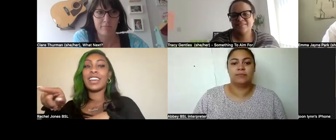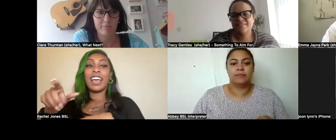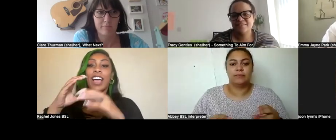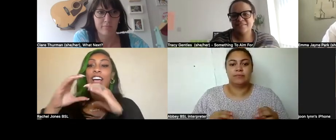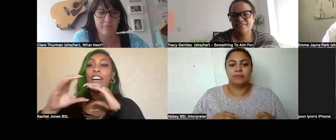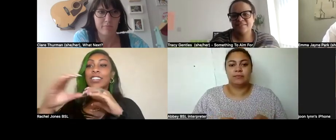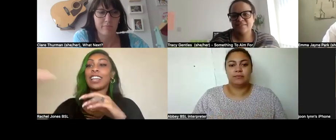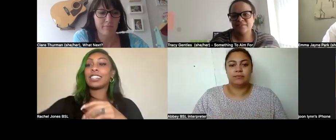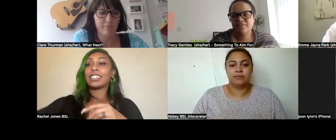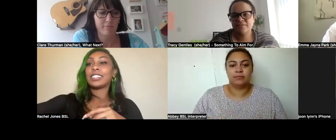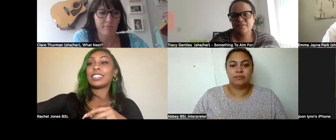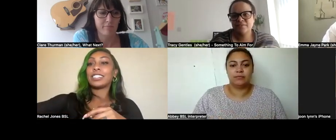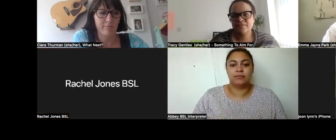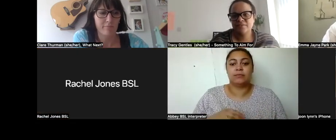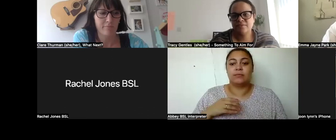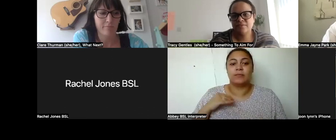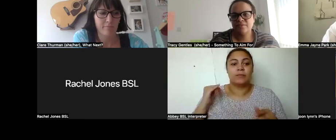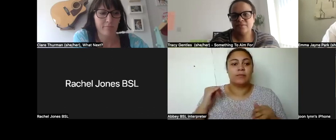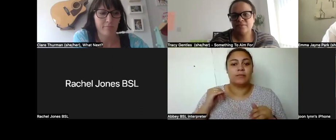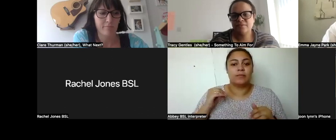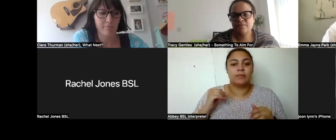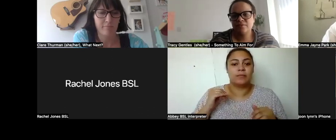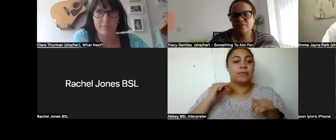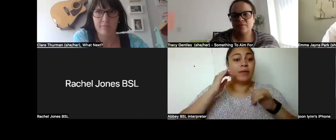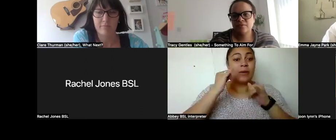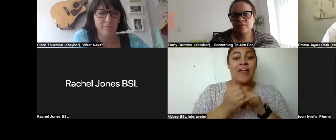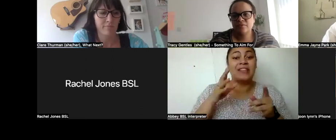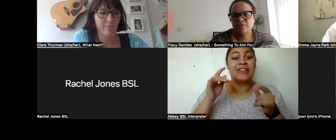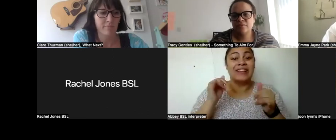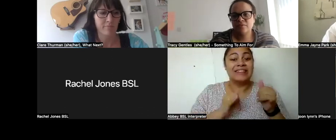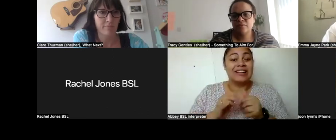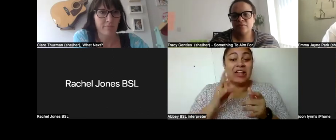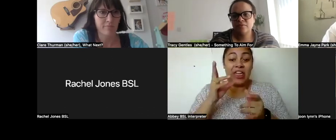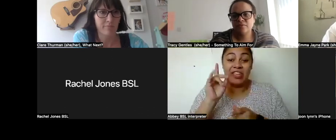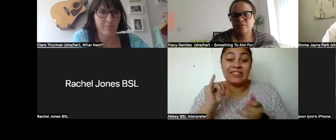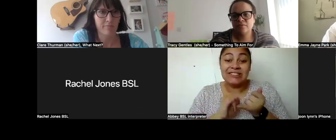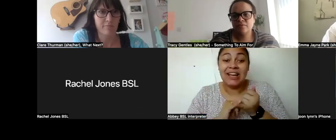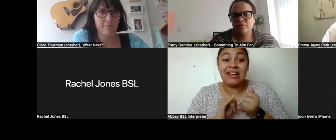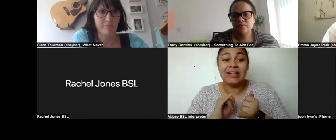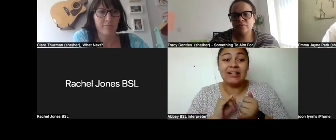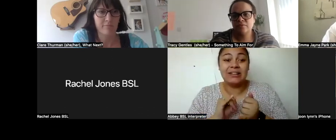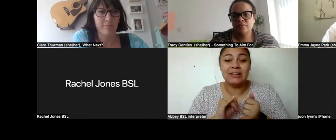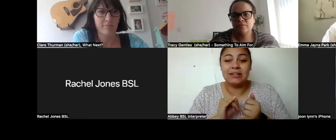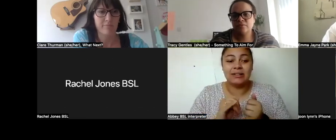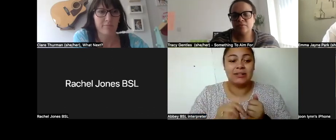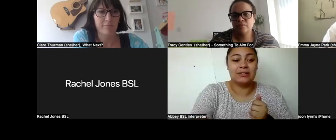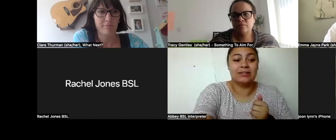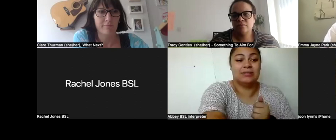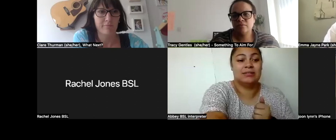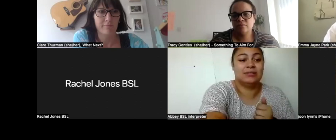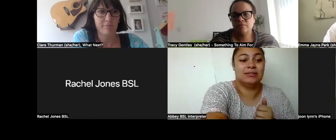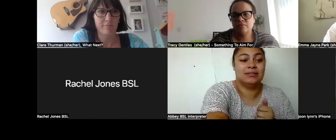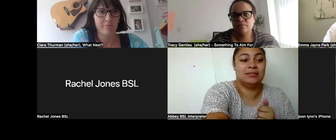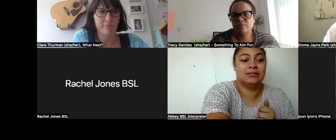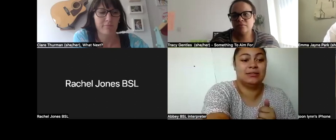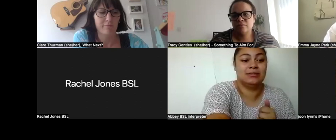to the end of this session in about 30 seconds. So what can the Arts Council do better for freelancers is the